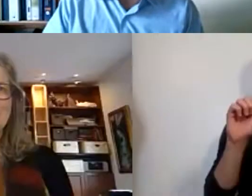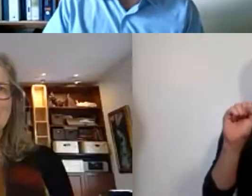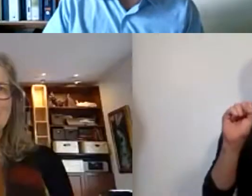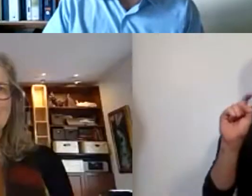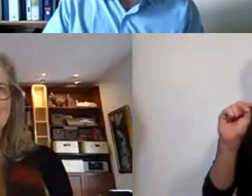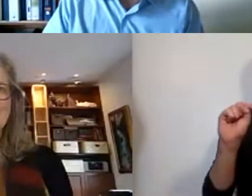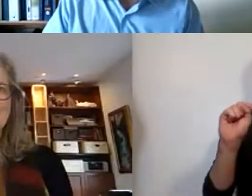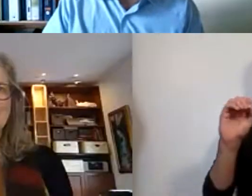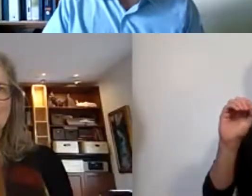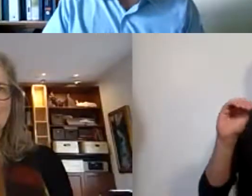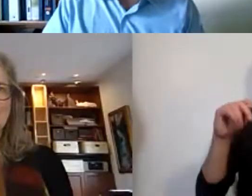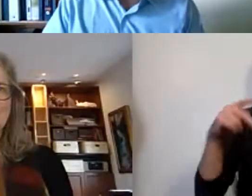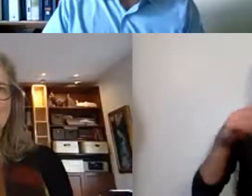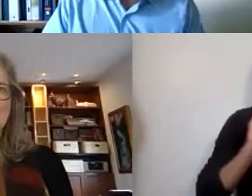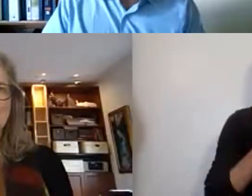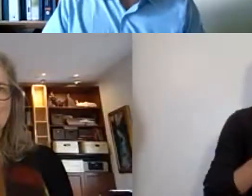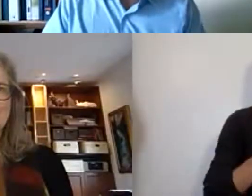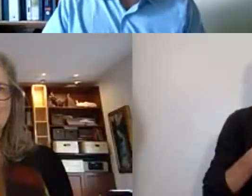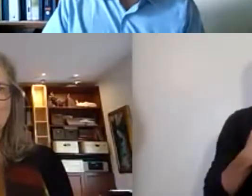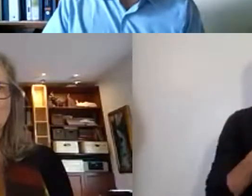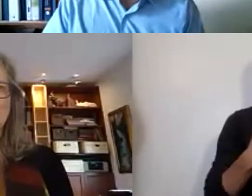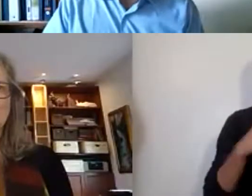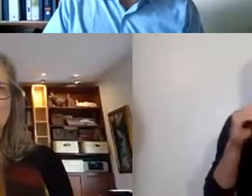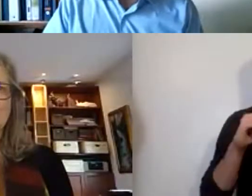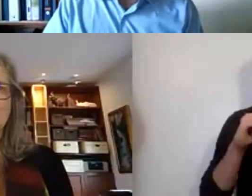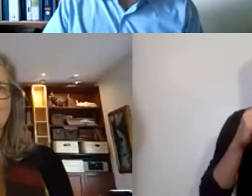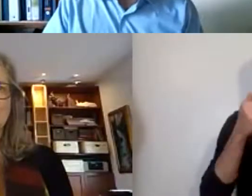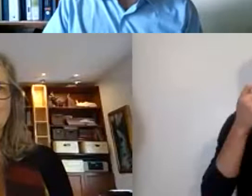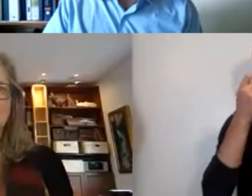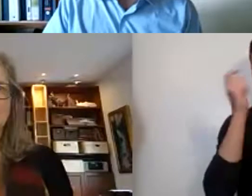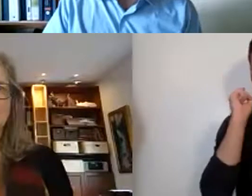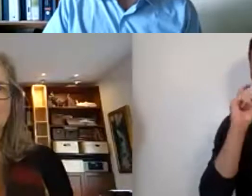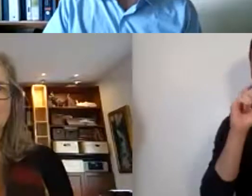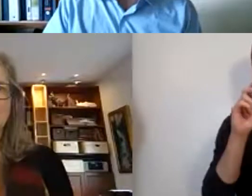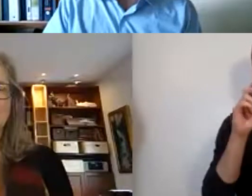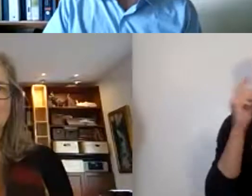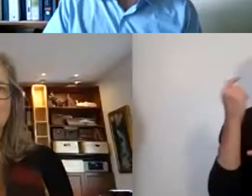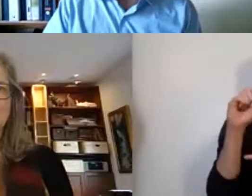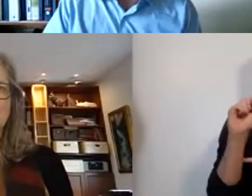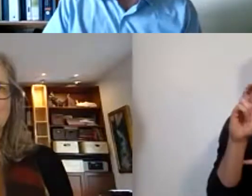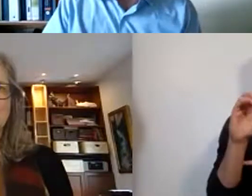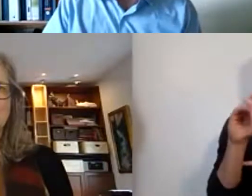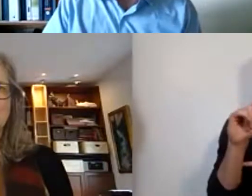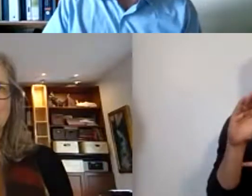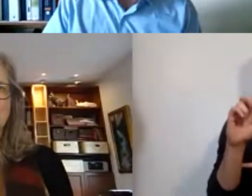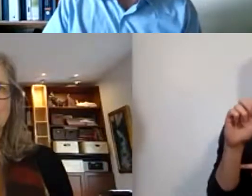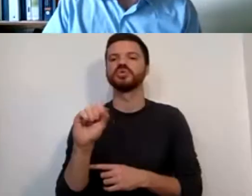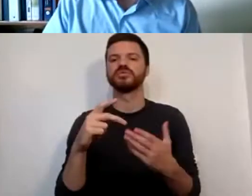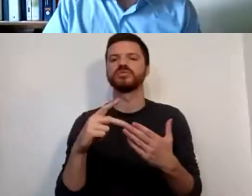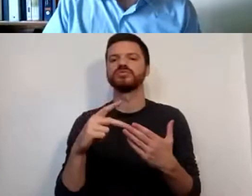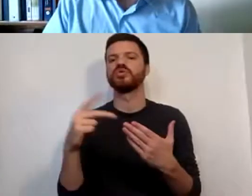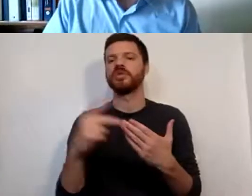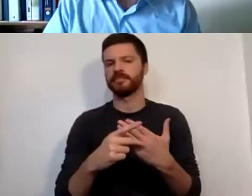screening and trauma for opioid misuse prevention study. Just got out primary